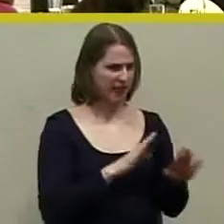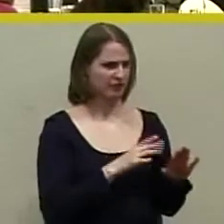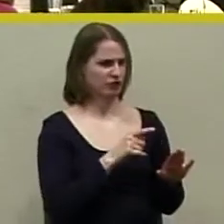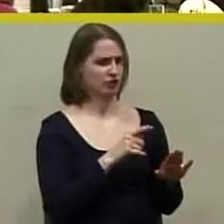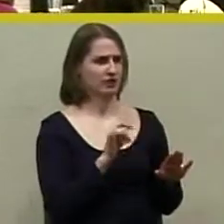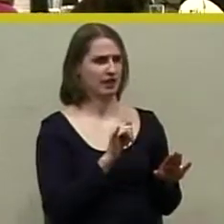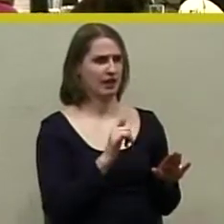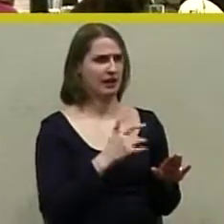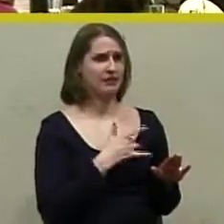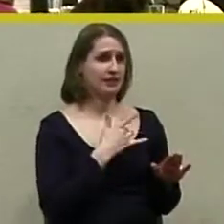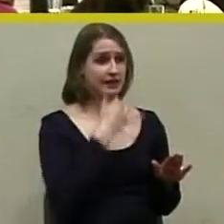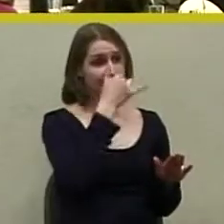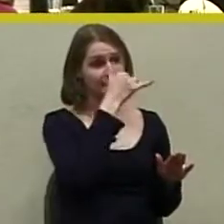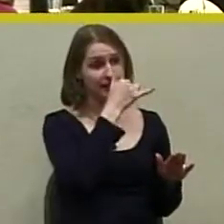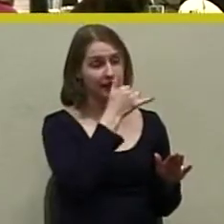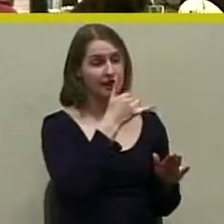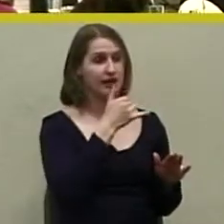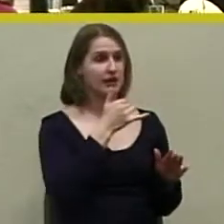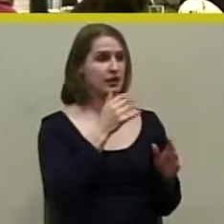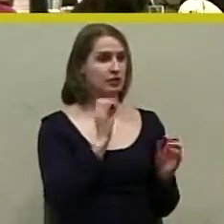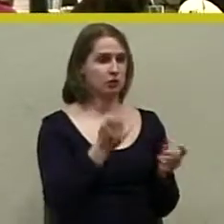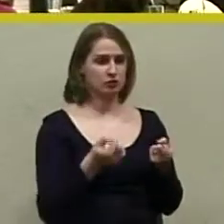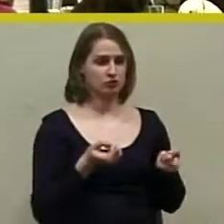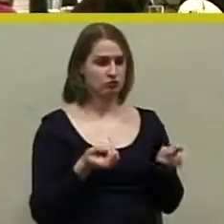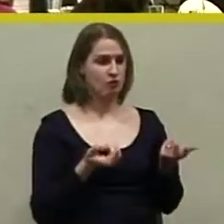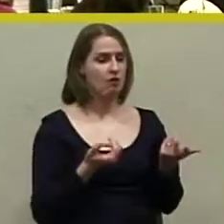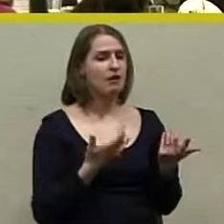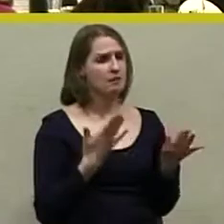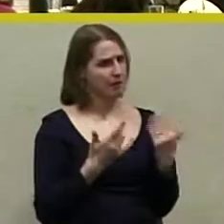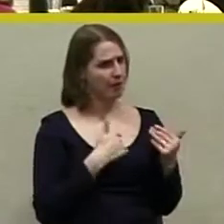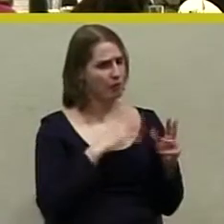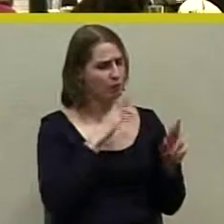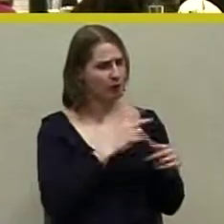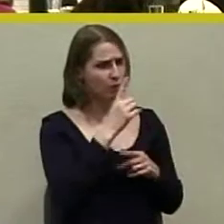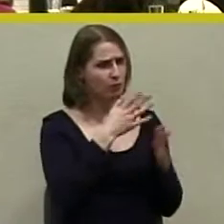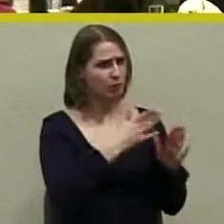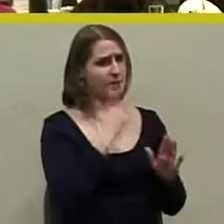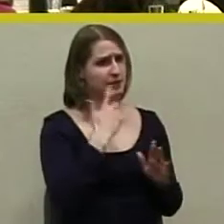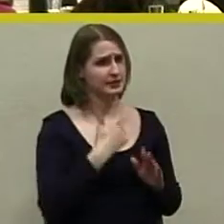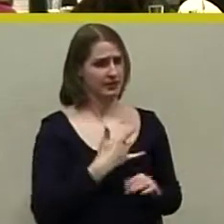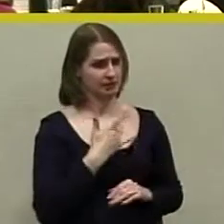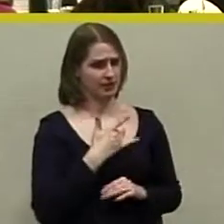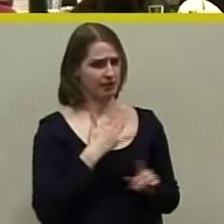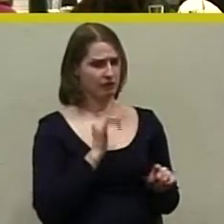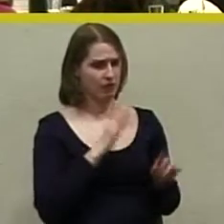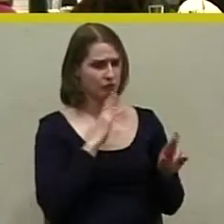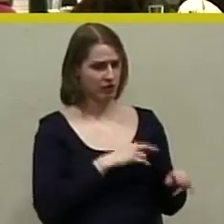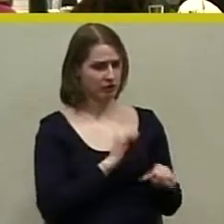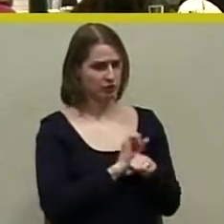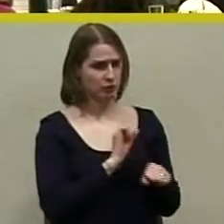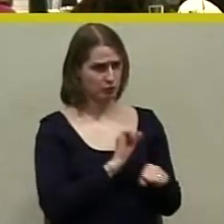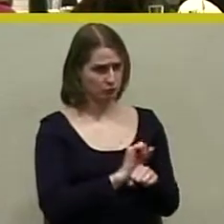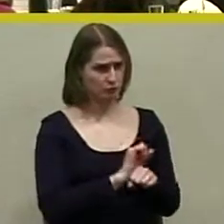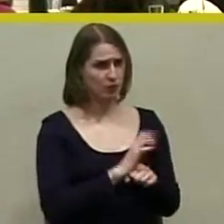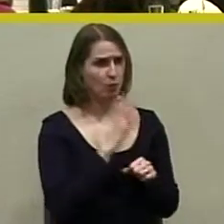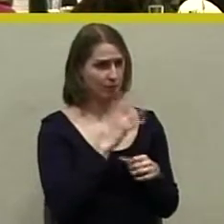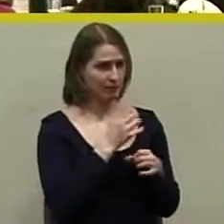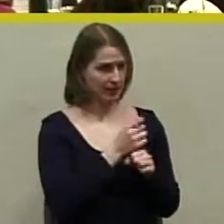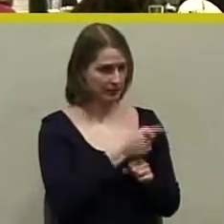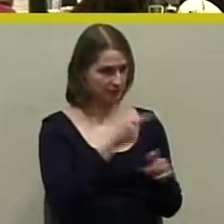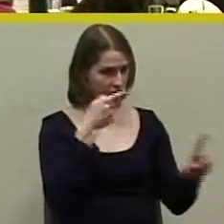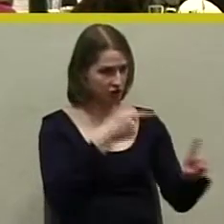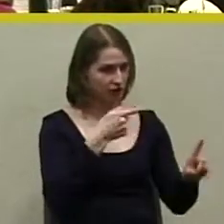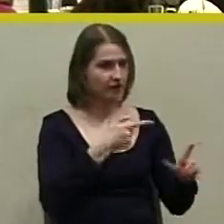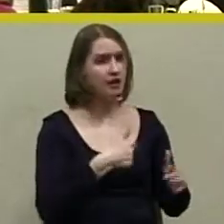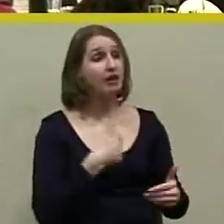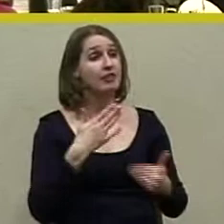like feeling silly and impulsive, I might want to react one way because I know that this reaction works. It calms him, it gets him on target. If he